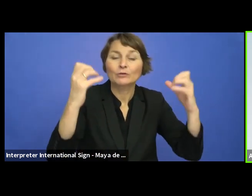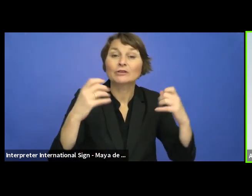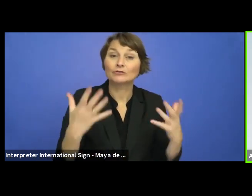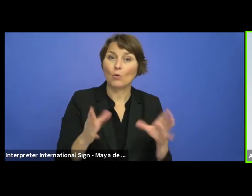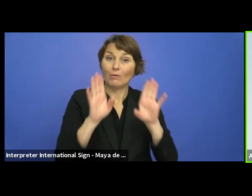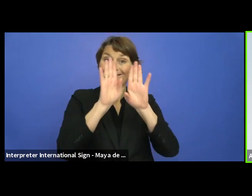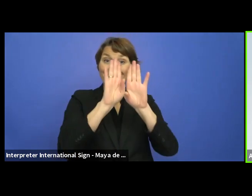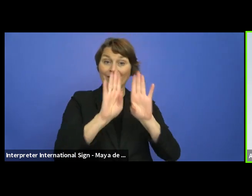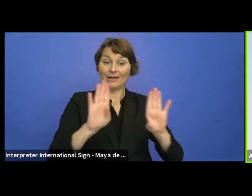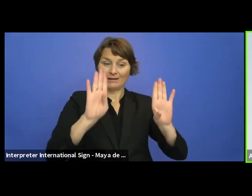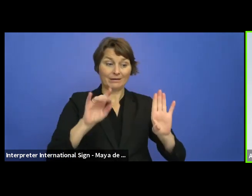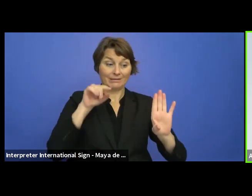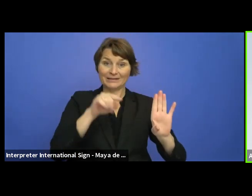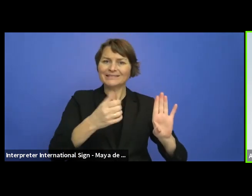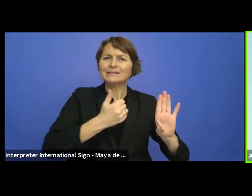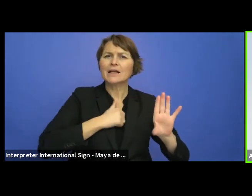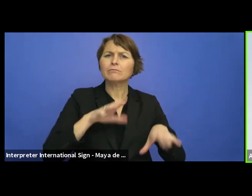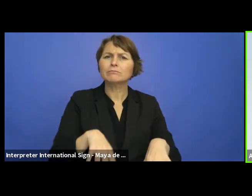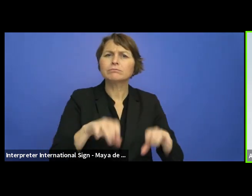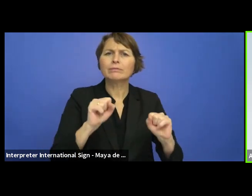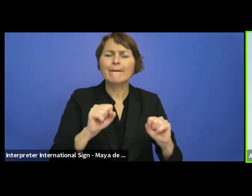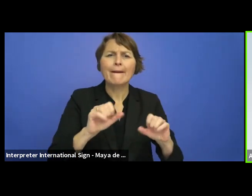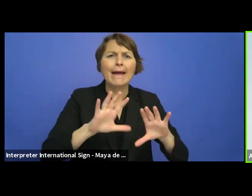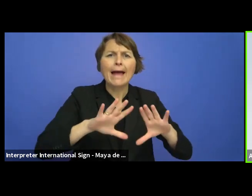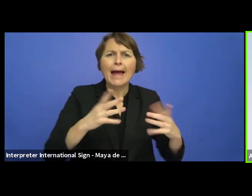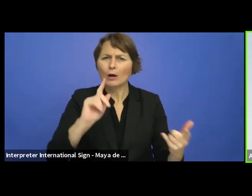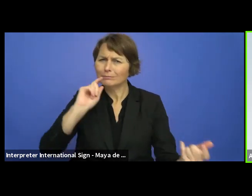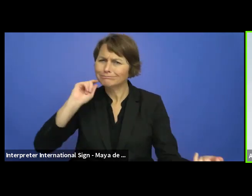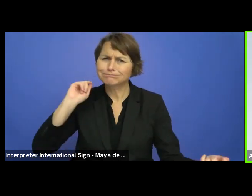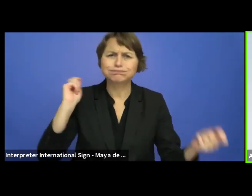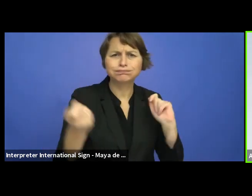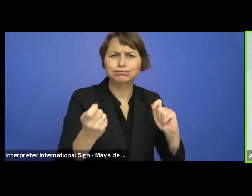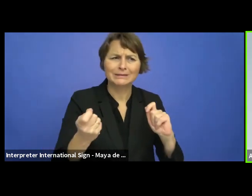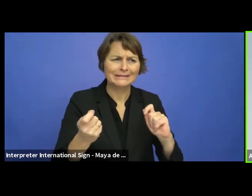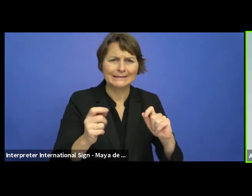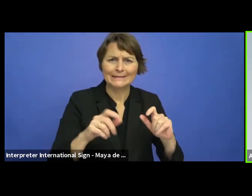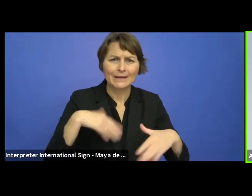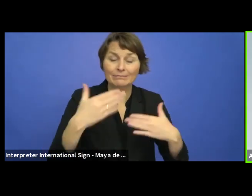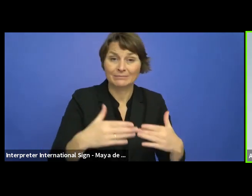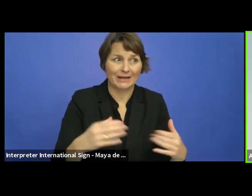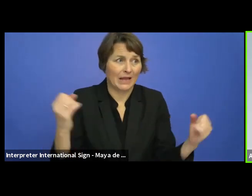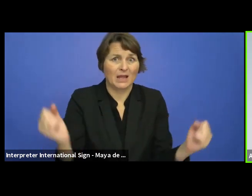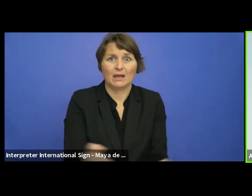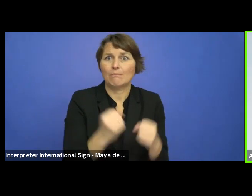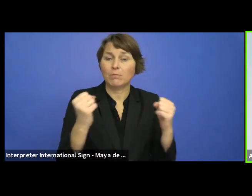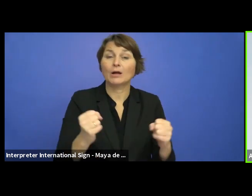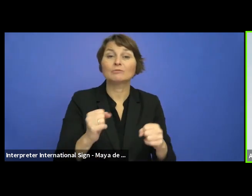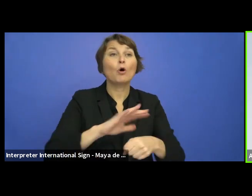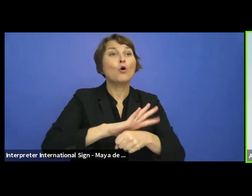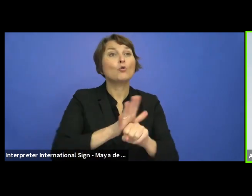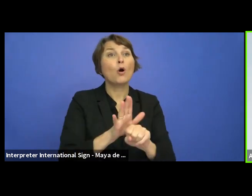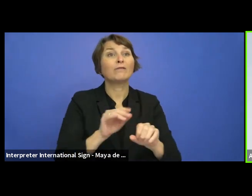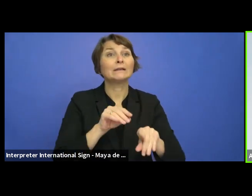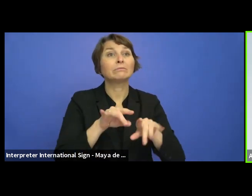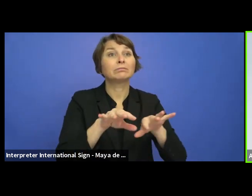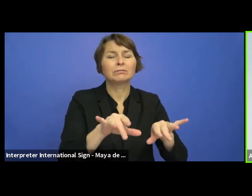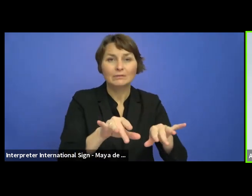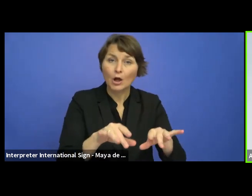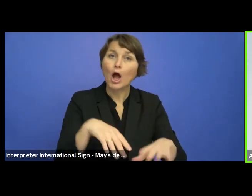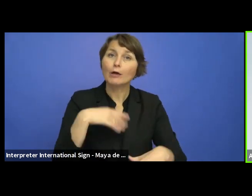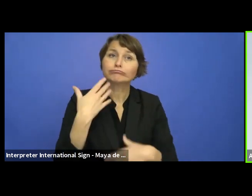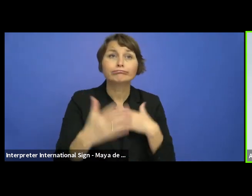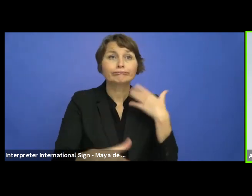radical change is frankly impossible to do maintaining business as usual. So the rethinking is now an imperative.